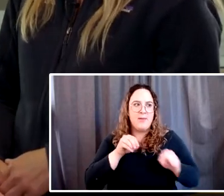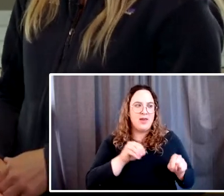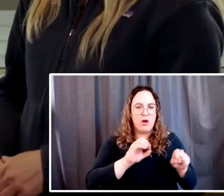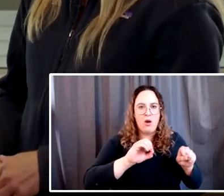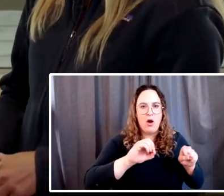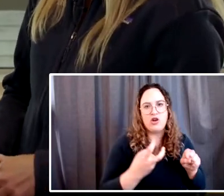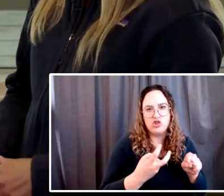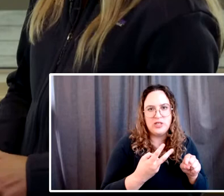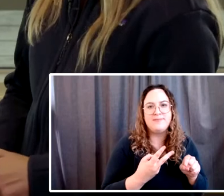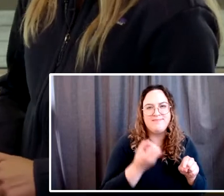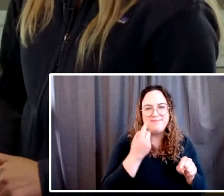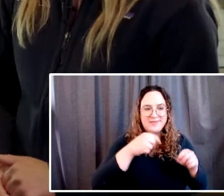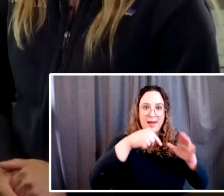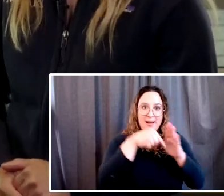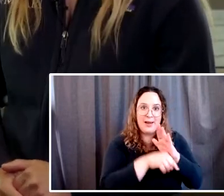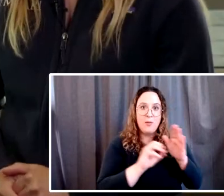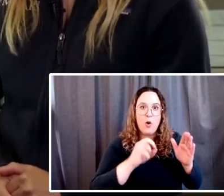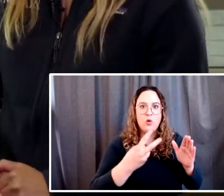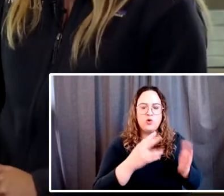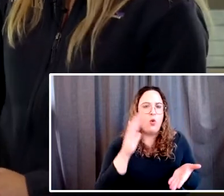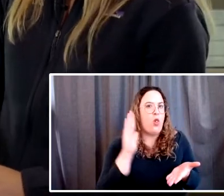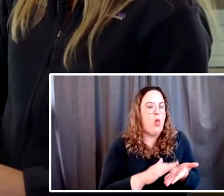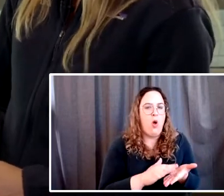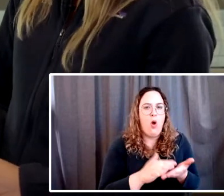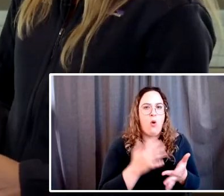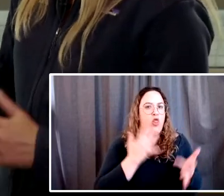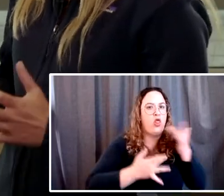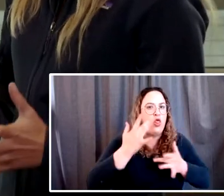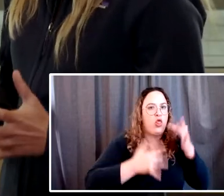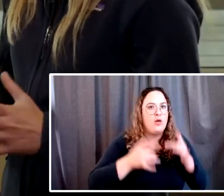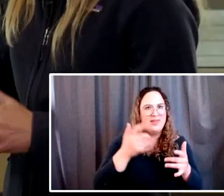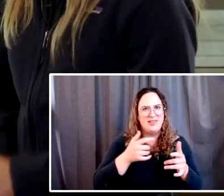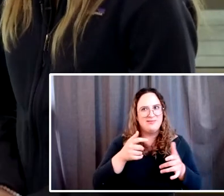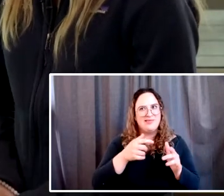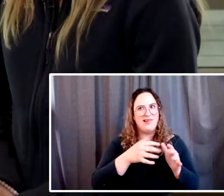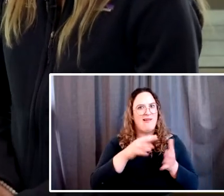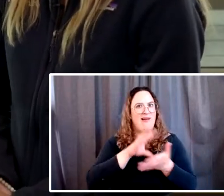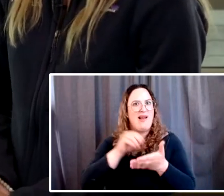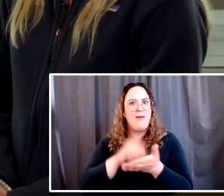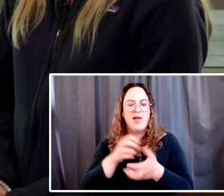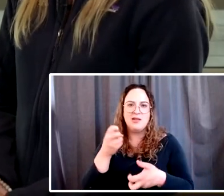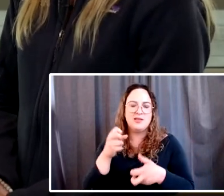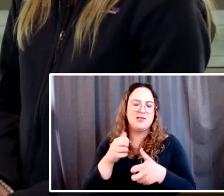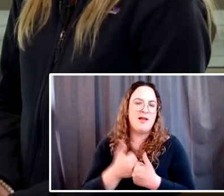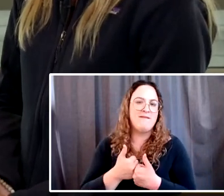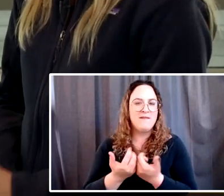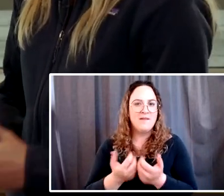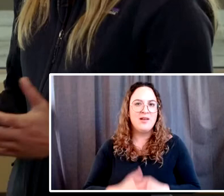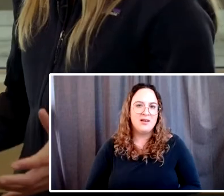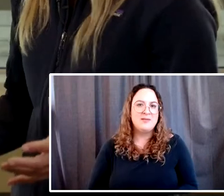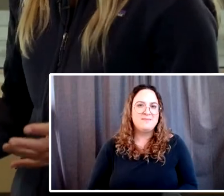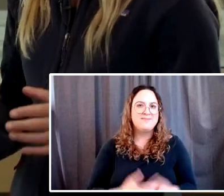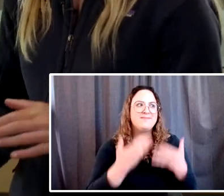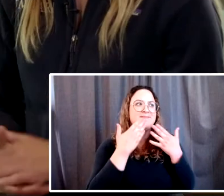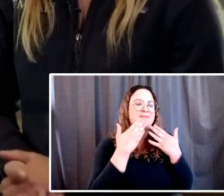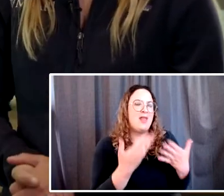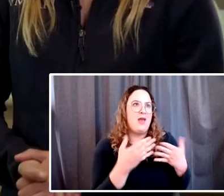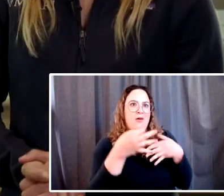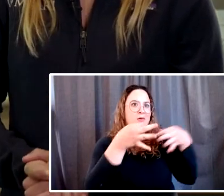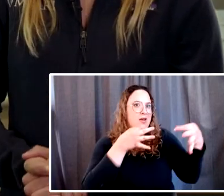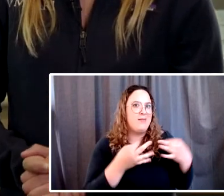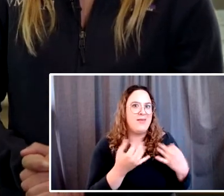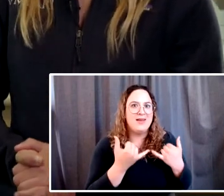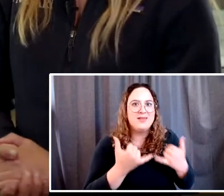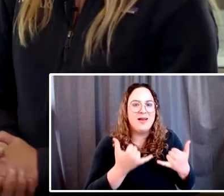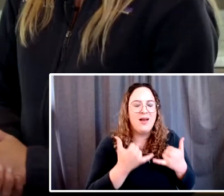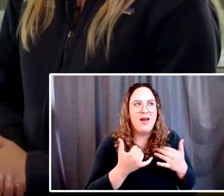That sounds really complicated, but impressive. Thank you again so much, Megan, for sharing your time with us today and introducing the new